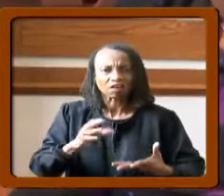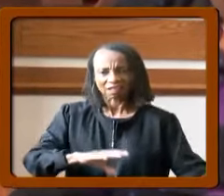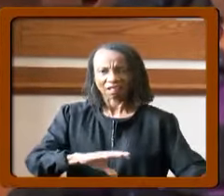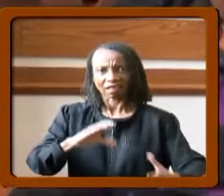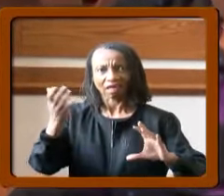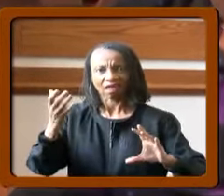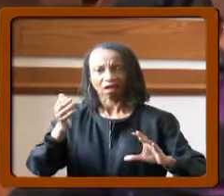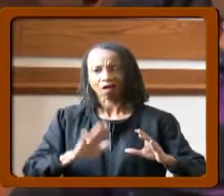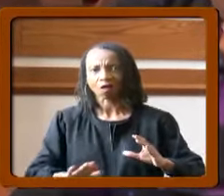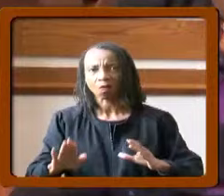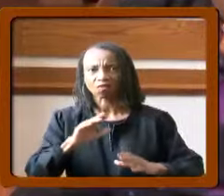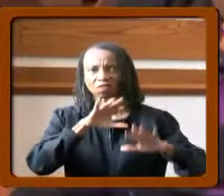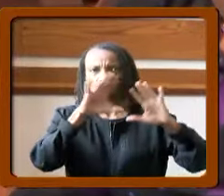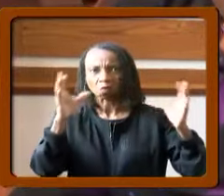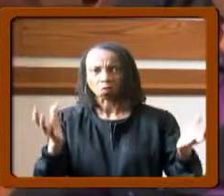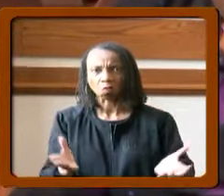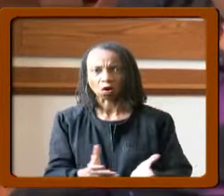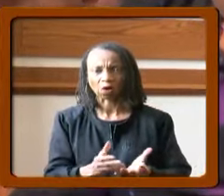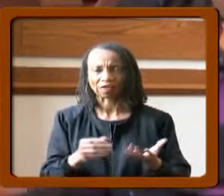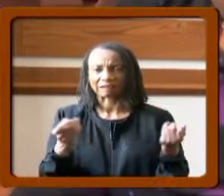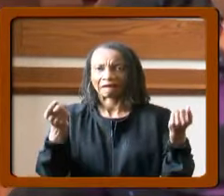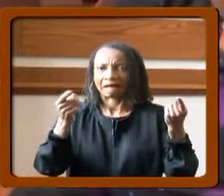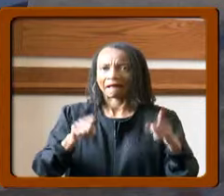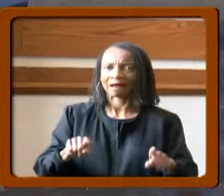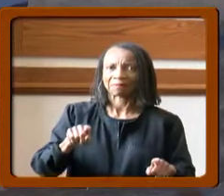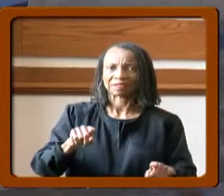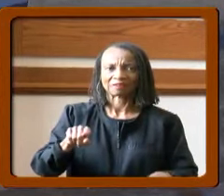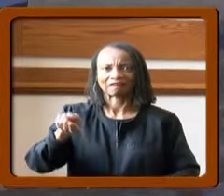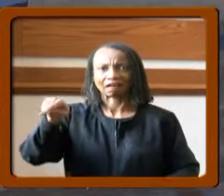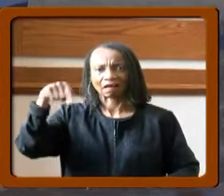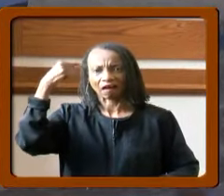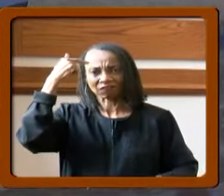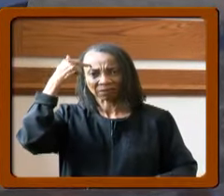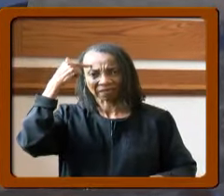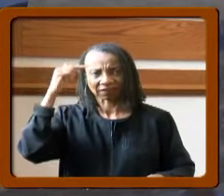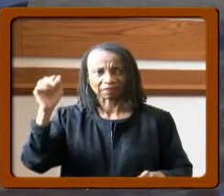All over the world. Throw the whole government into.